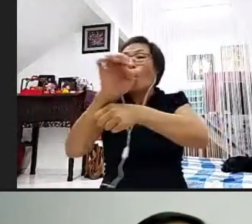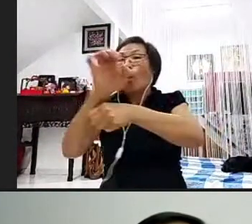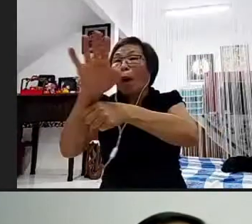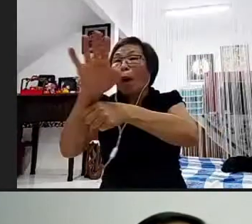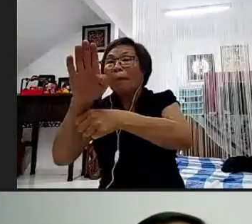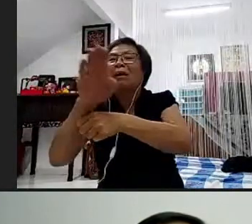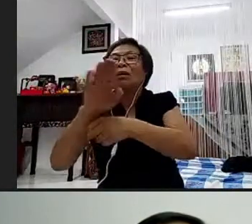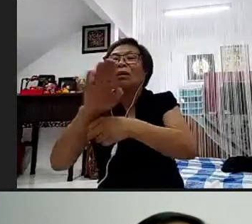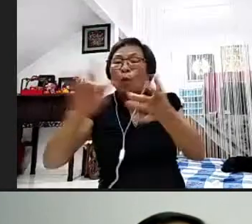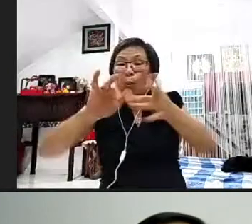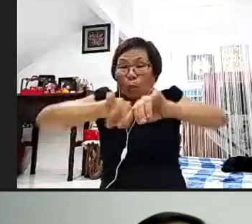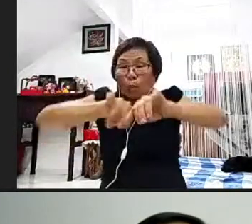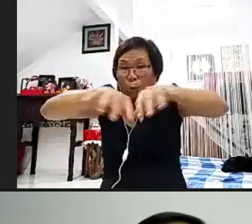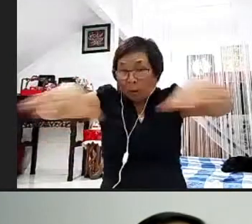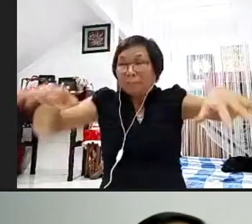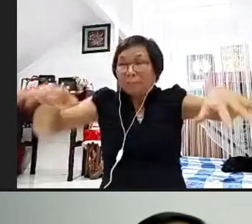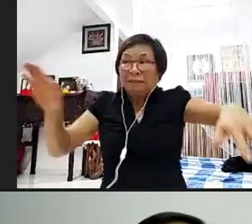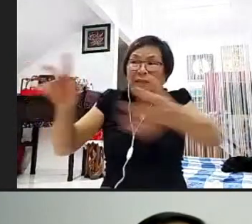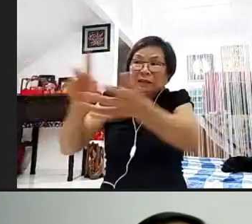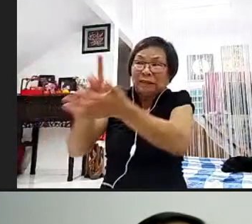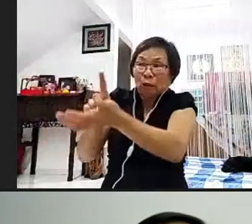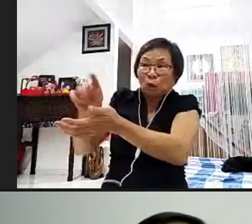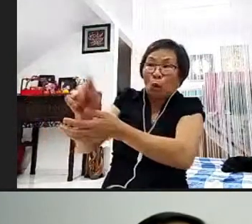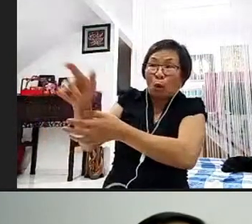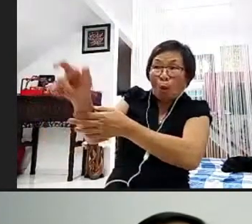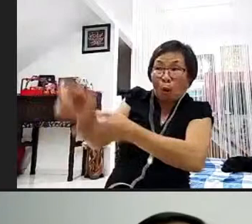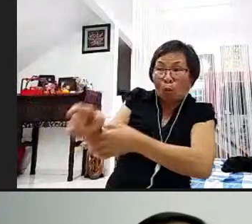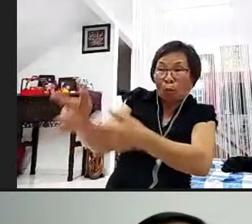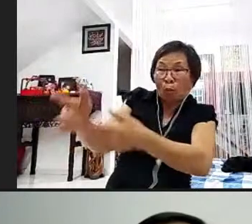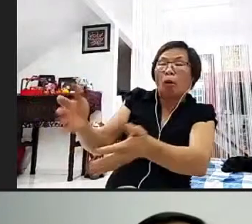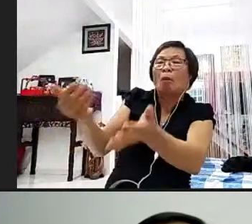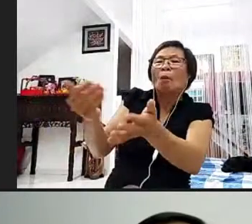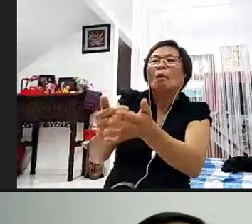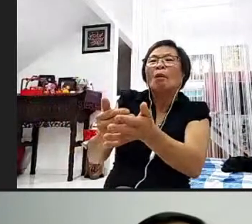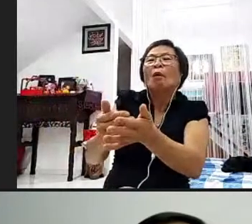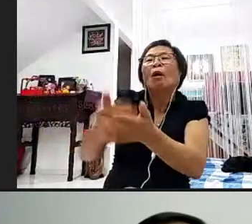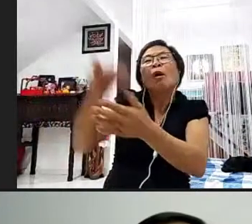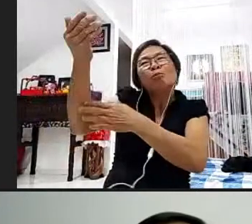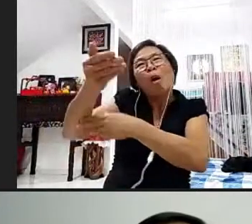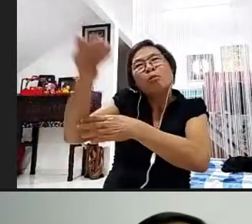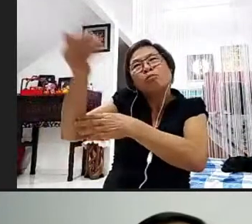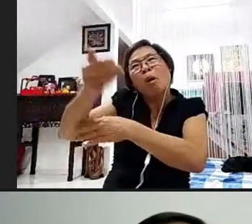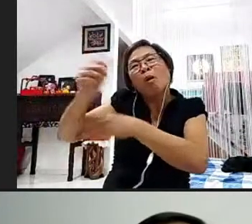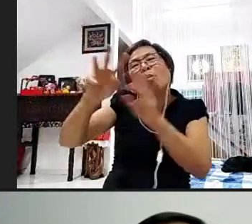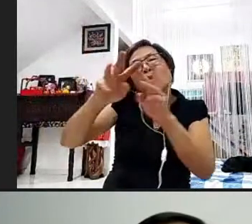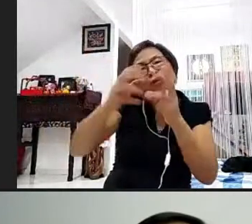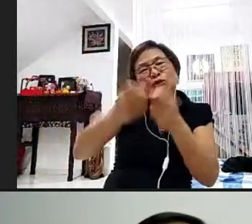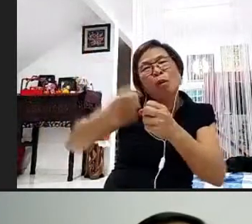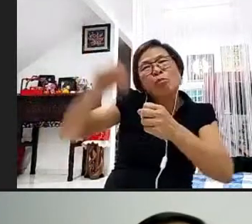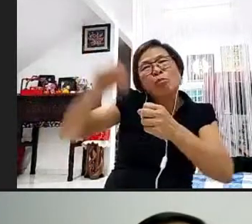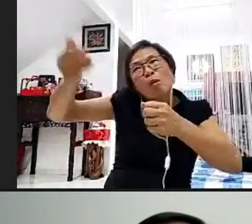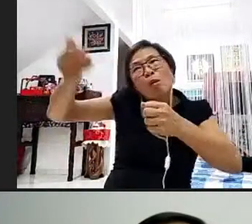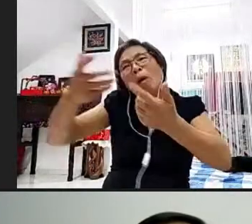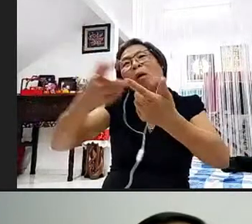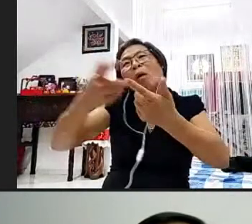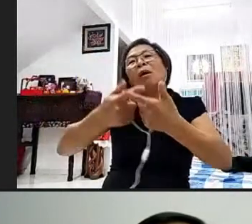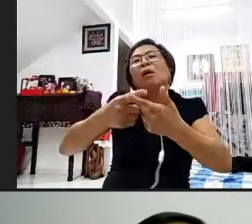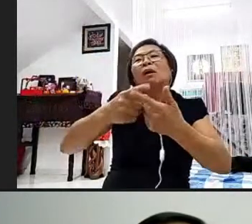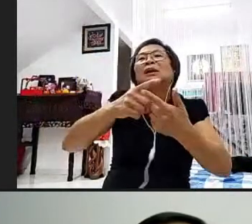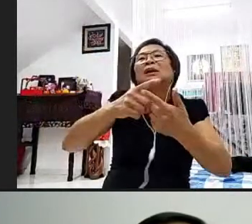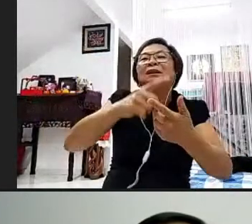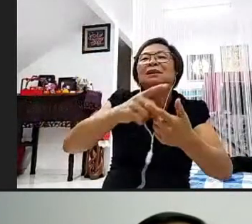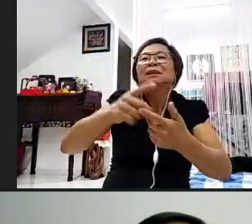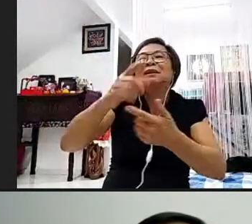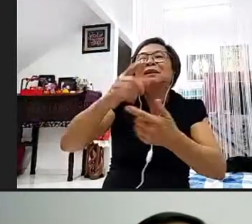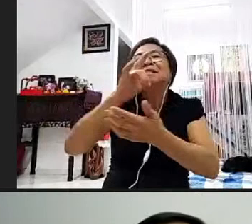And naturally, Dr. Ong has been giving a lot of regular talks, conduct workshops, Dharma topics